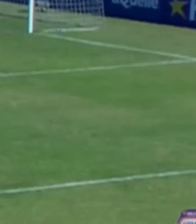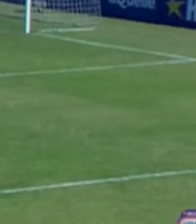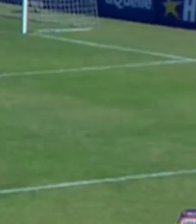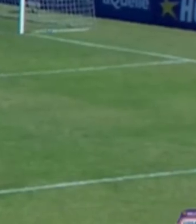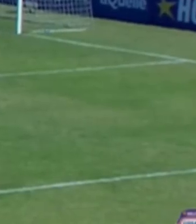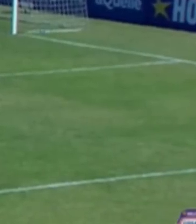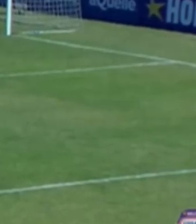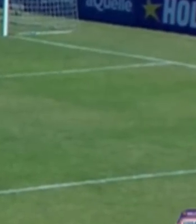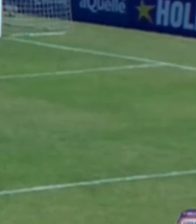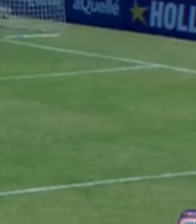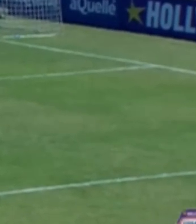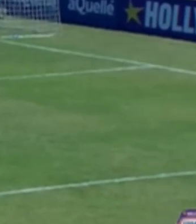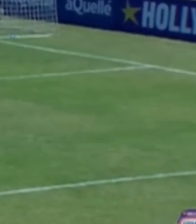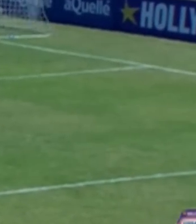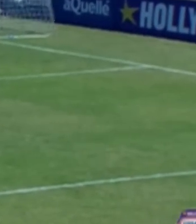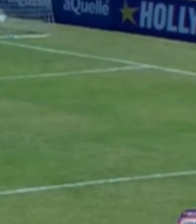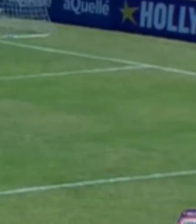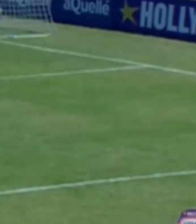against Yamire.